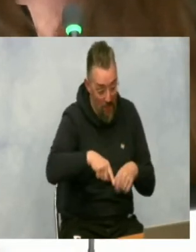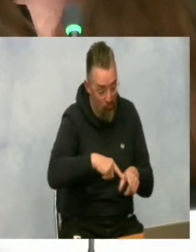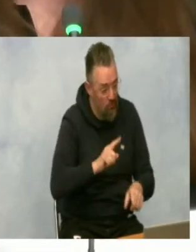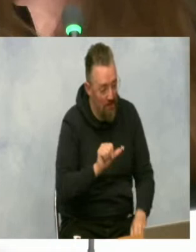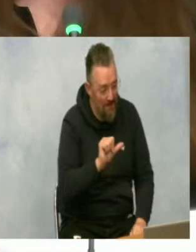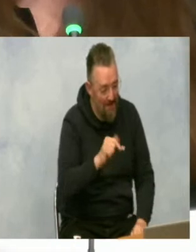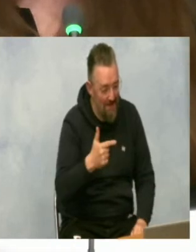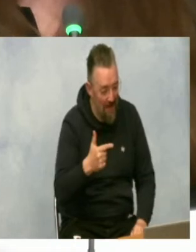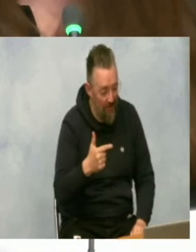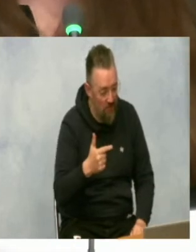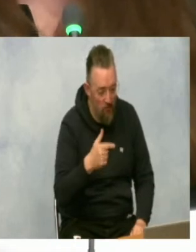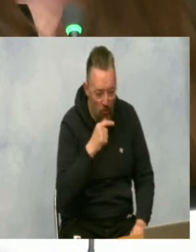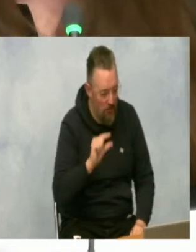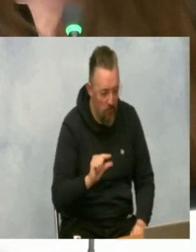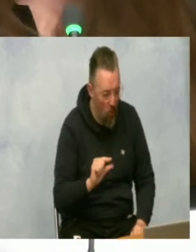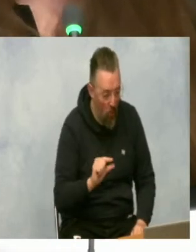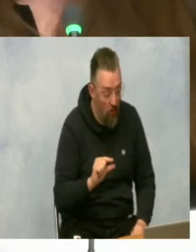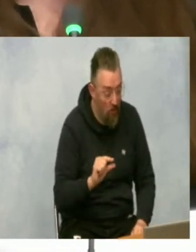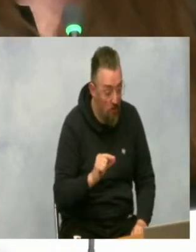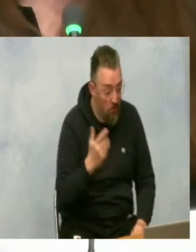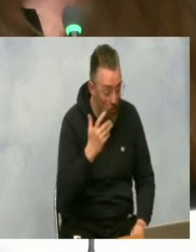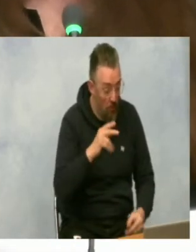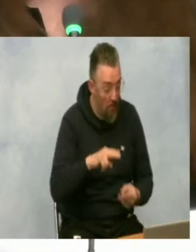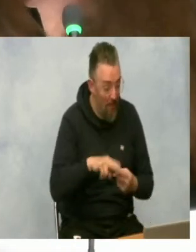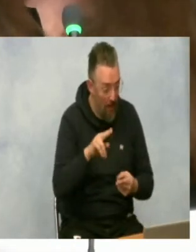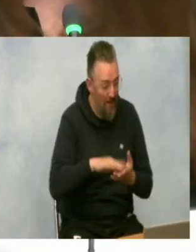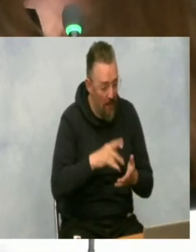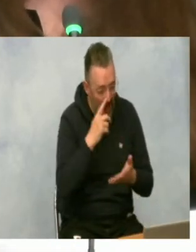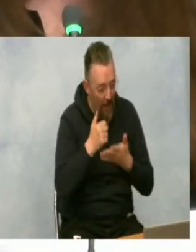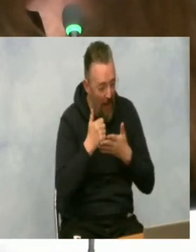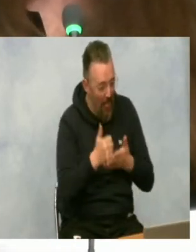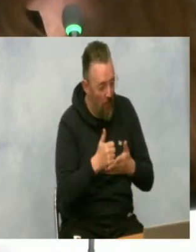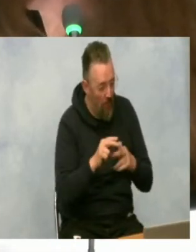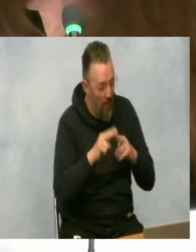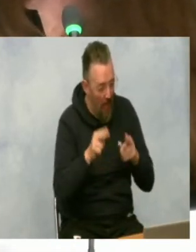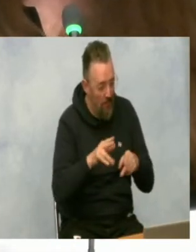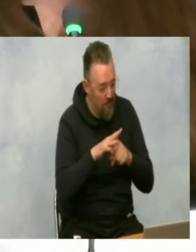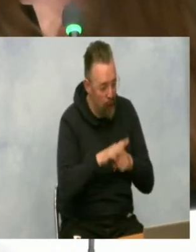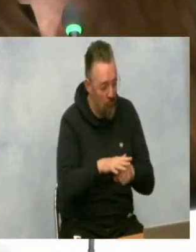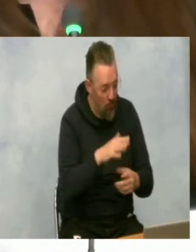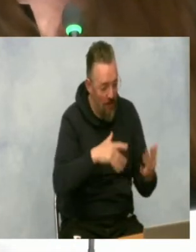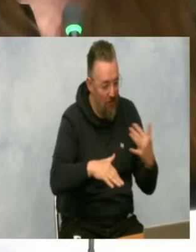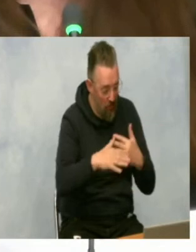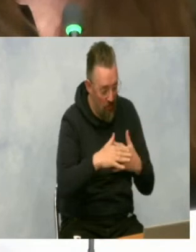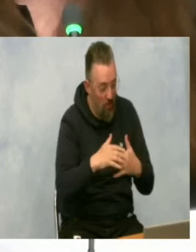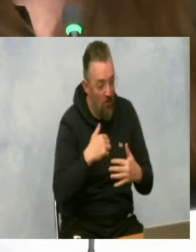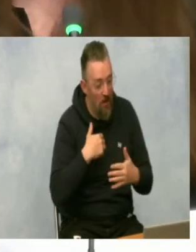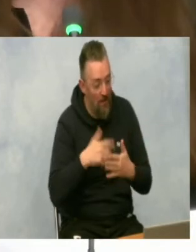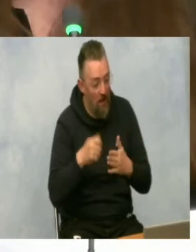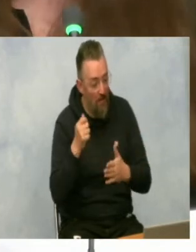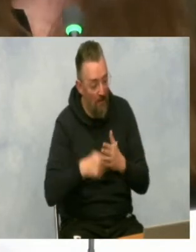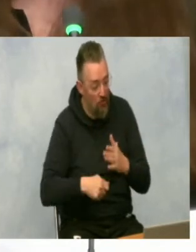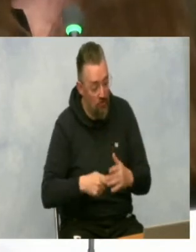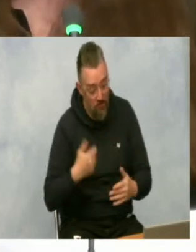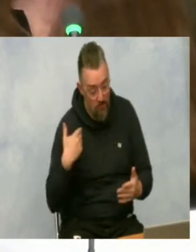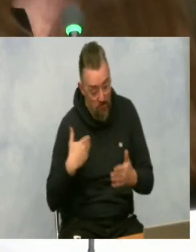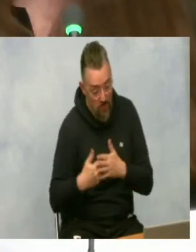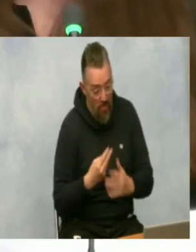not a significant number, but significant enough to help with the housing pressure in the area. And we have purchased 32 year to